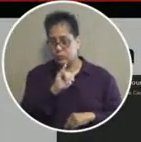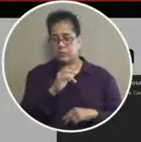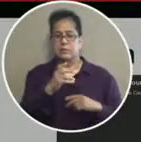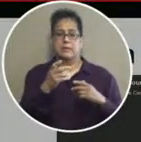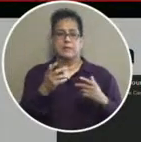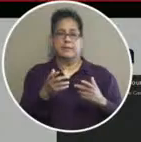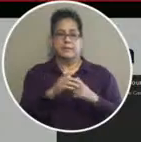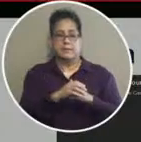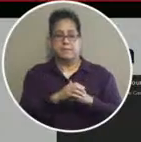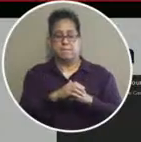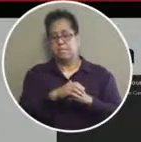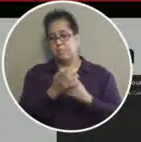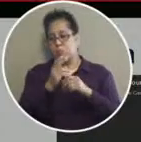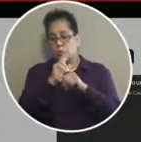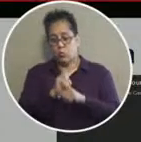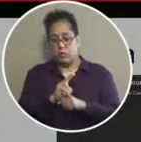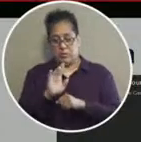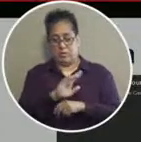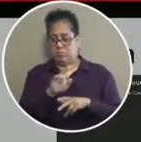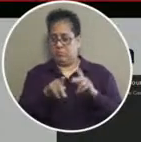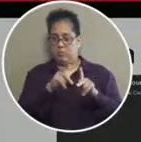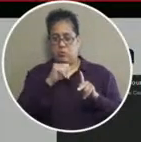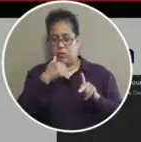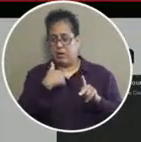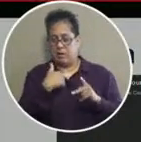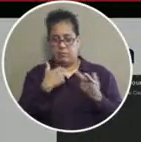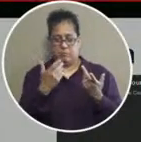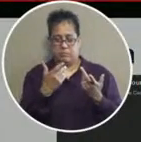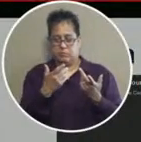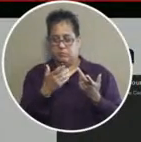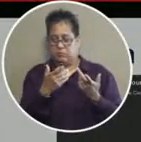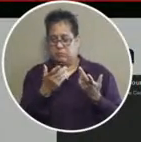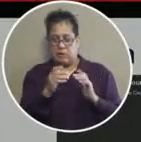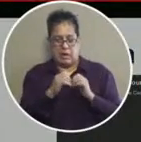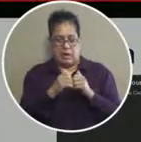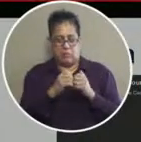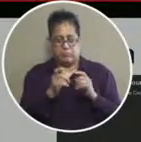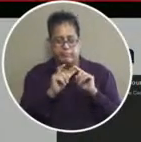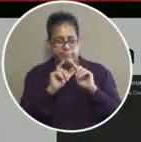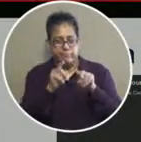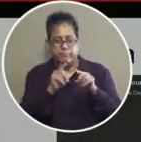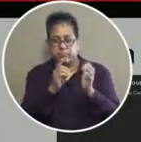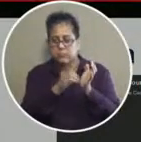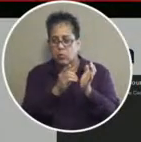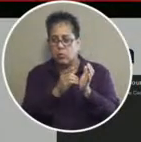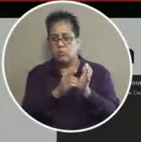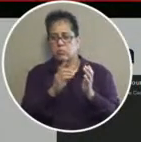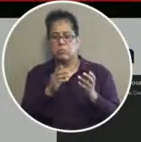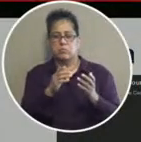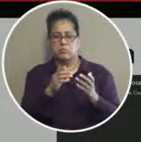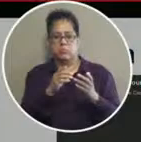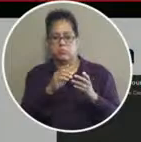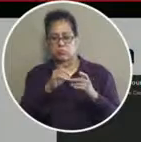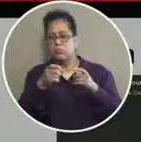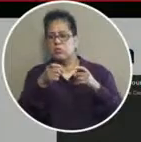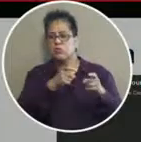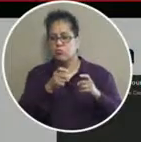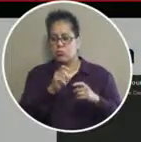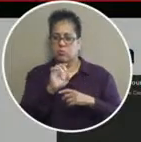Well, usually these people don't have the means to go to the physician or healthcare provider to be able to